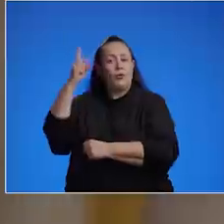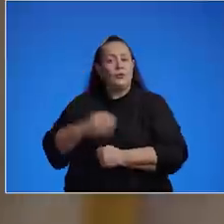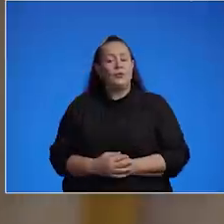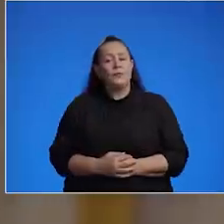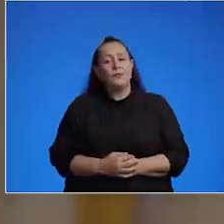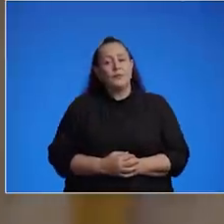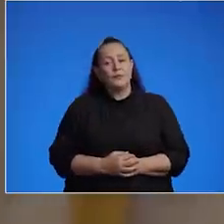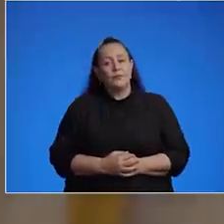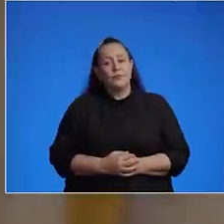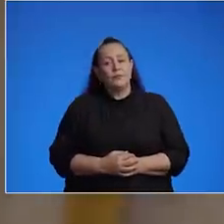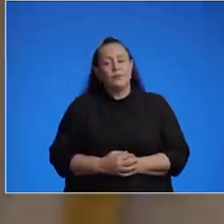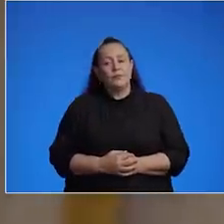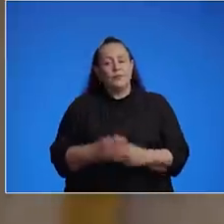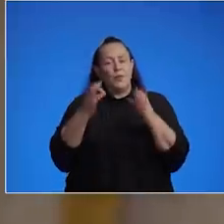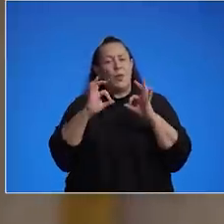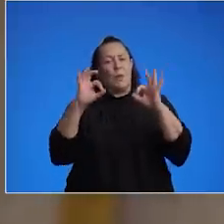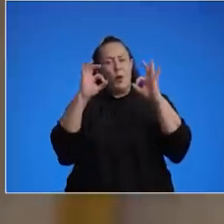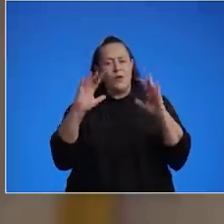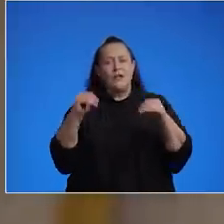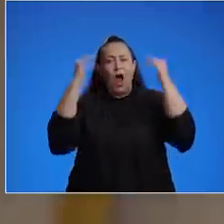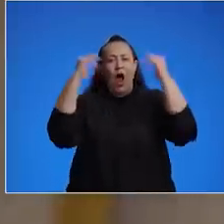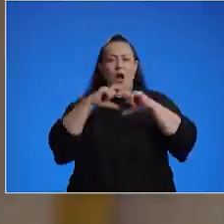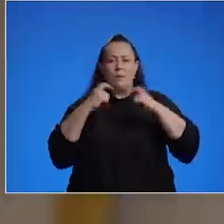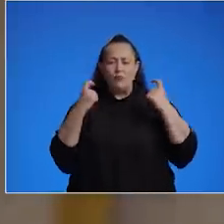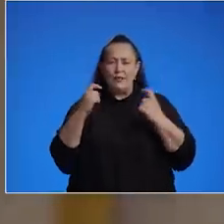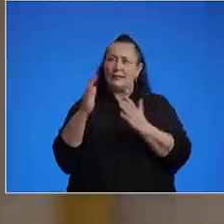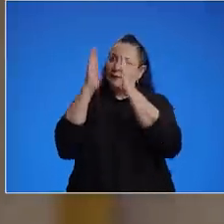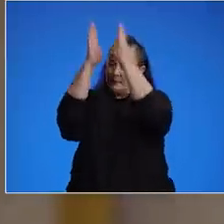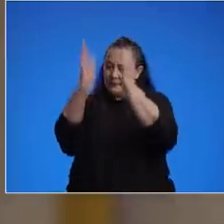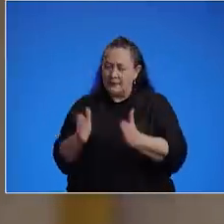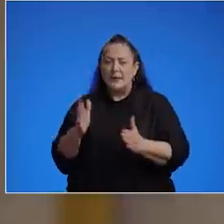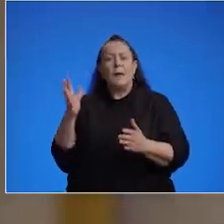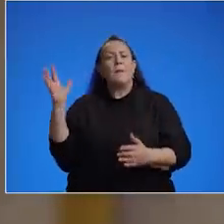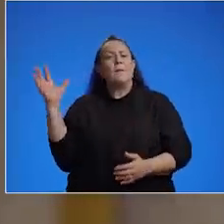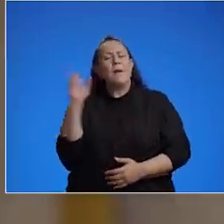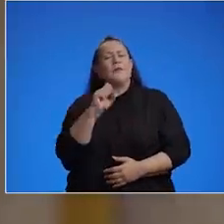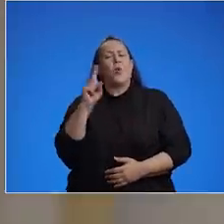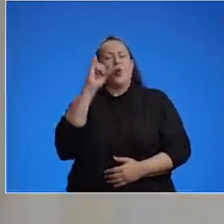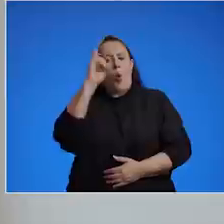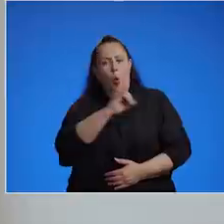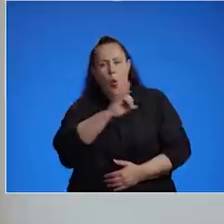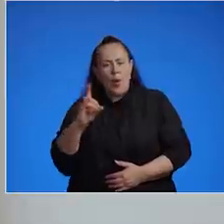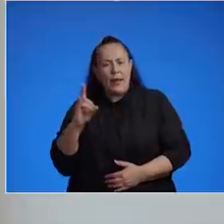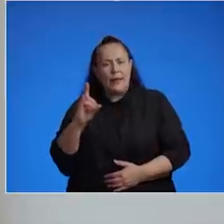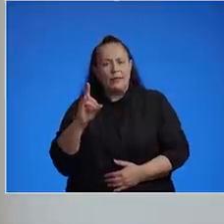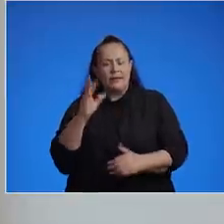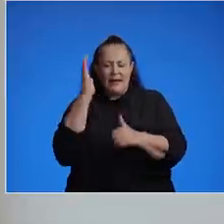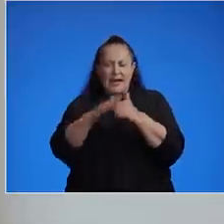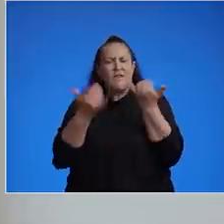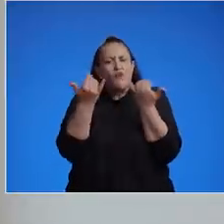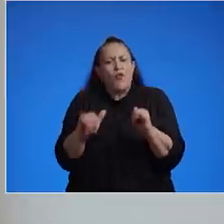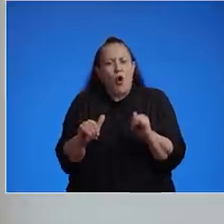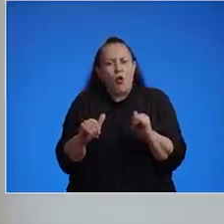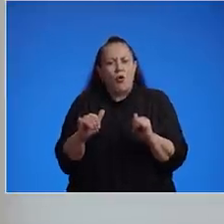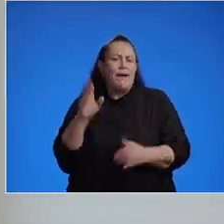To suit us, the ideal high priest would have to be holy, innocent and uncontaminated,